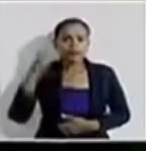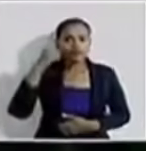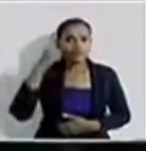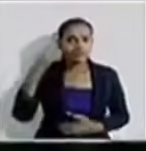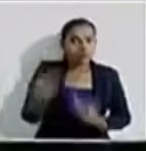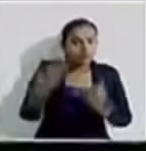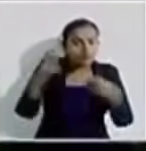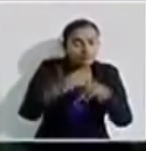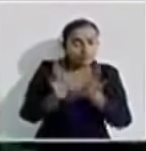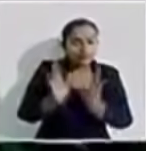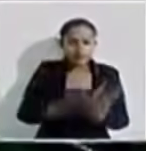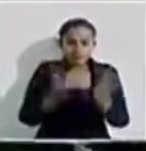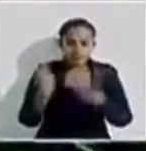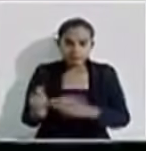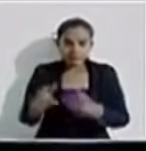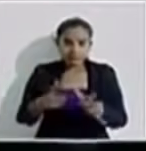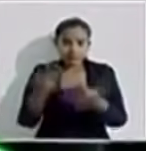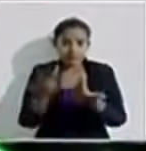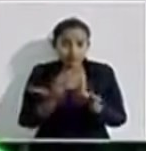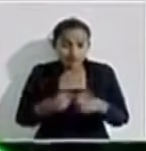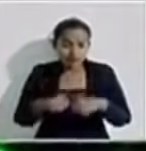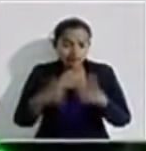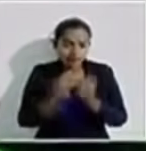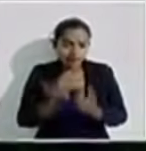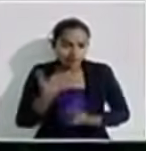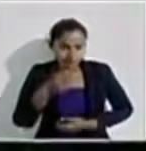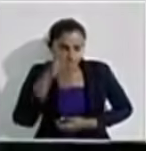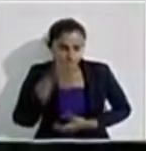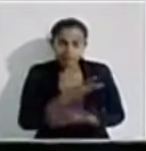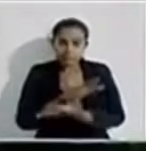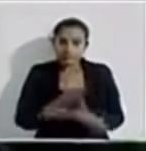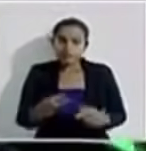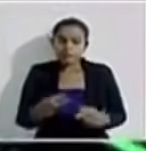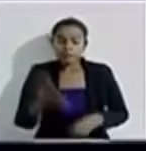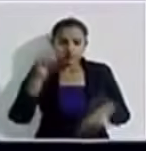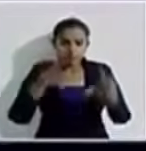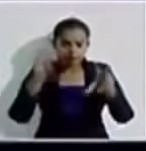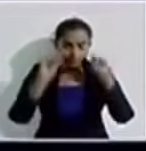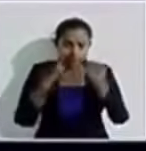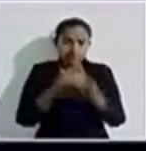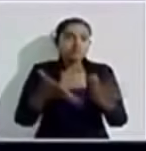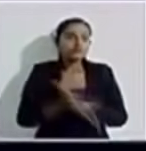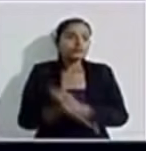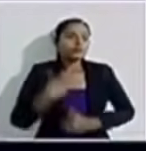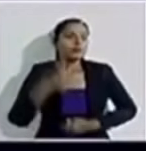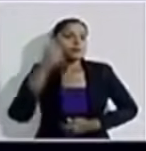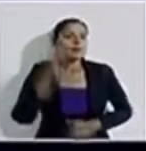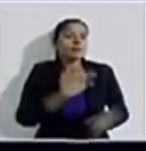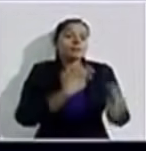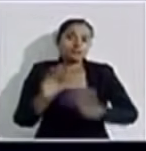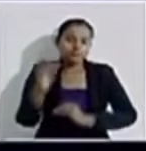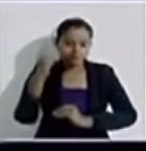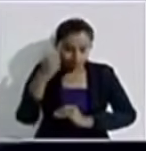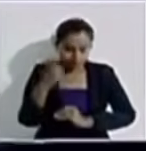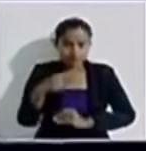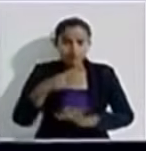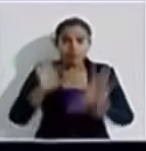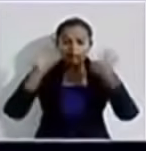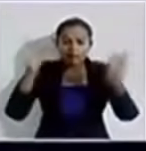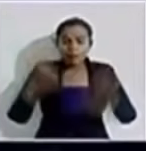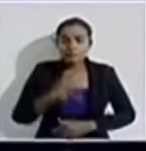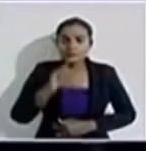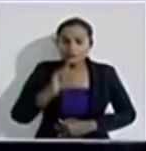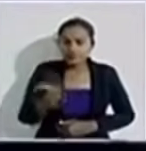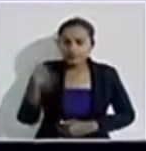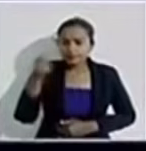cloud server after the loss of data has gone missing as well. It has been revealed that there had been no backup system in place